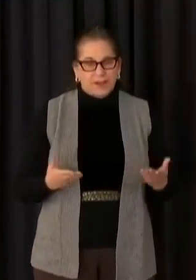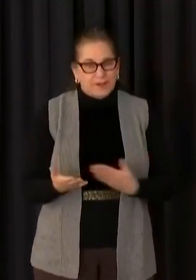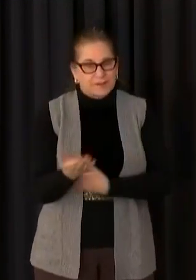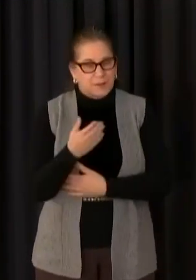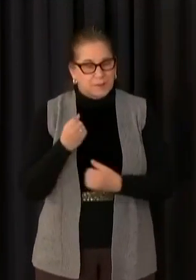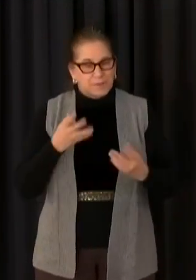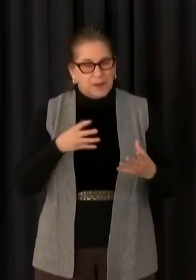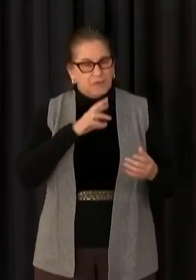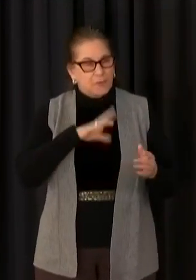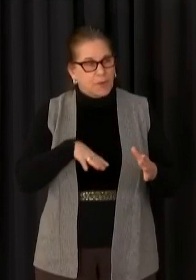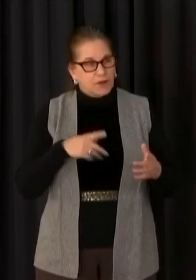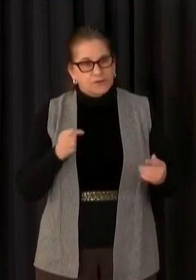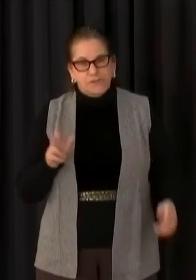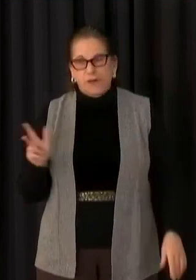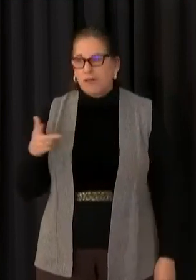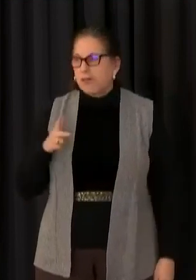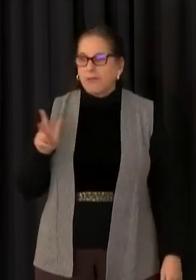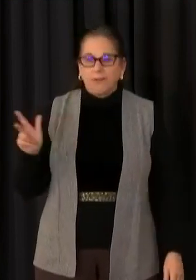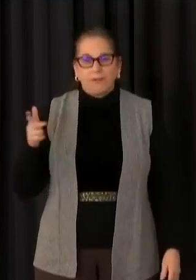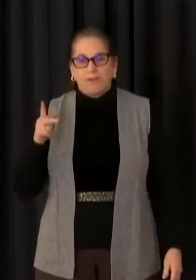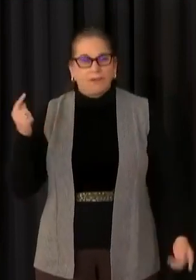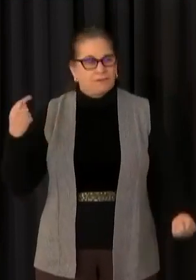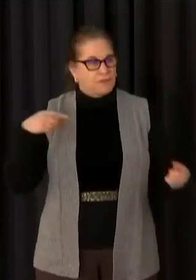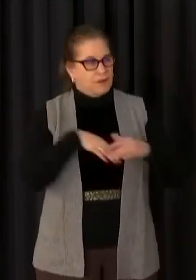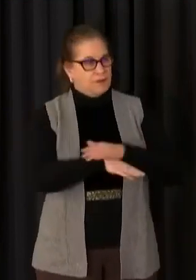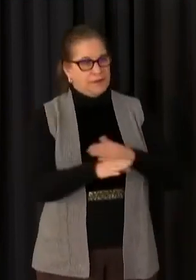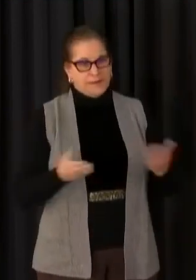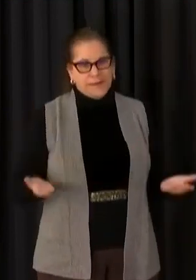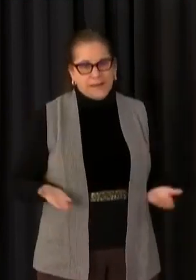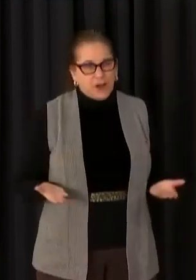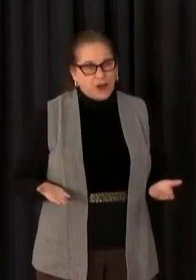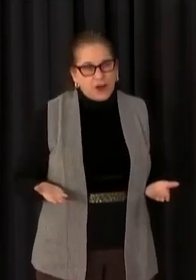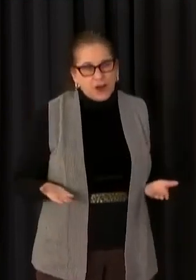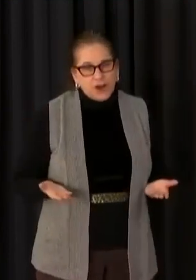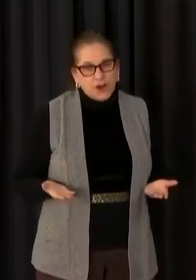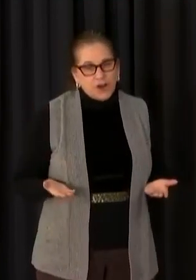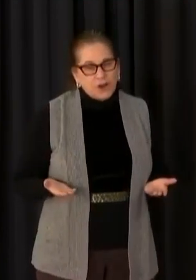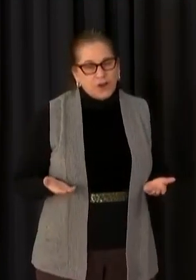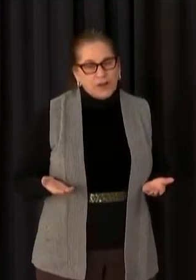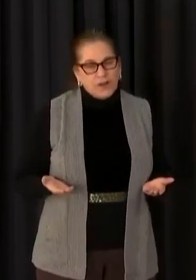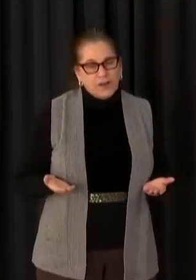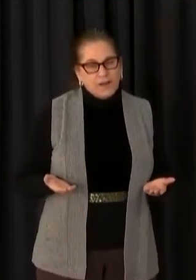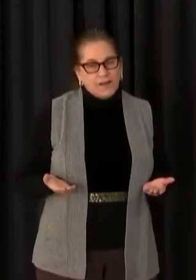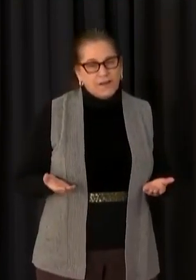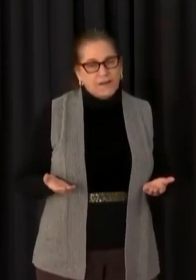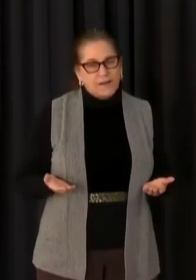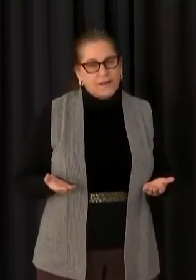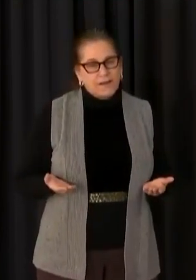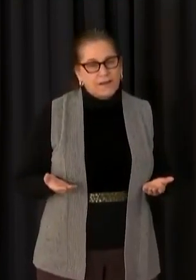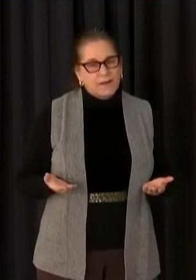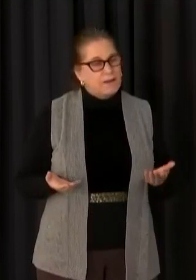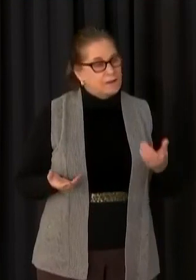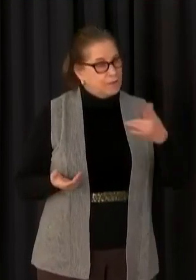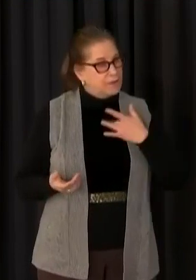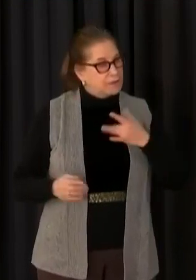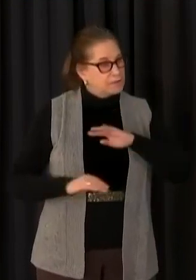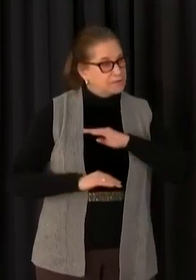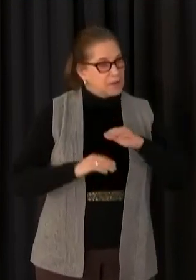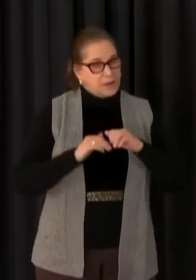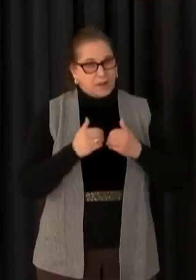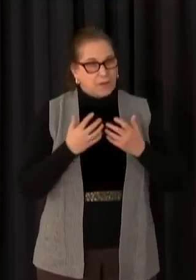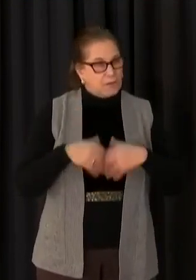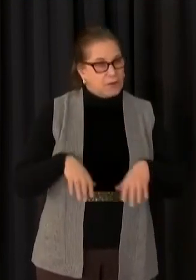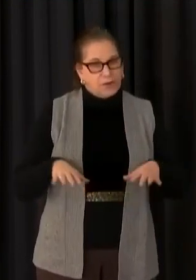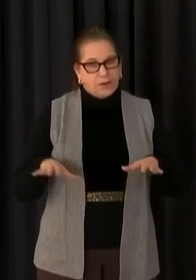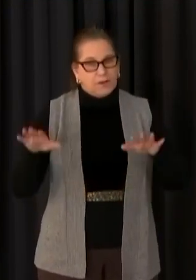know, what it's like getting around the city. I'm just wondering if you think the coordination is to your liking. I think the